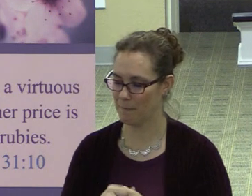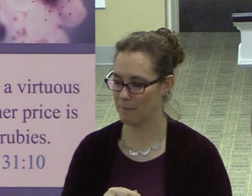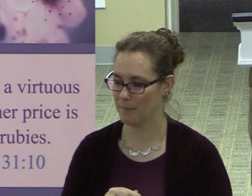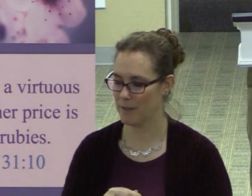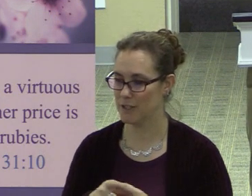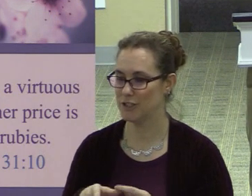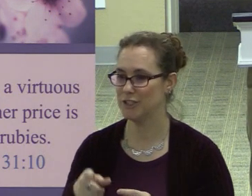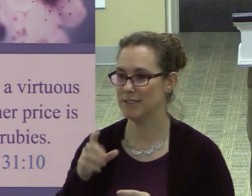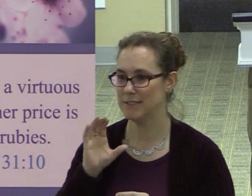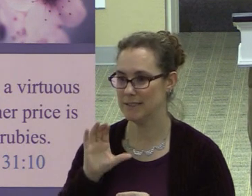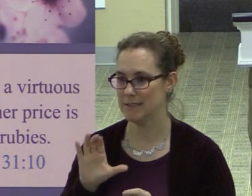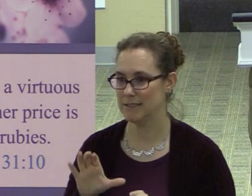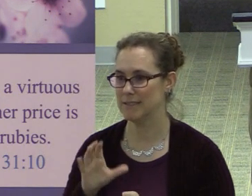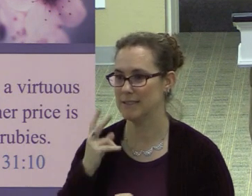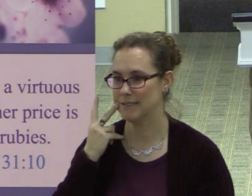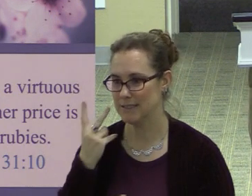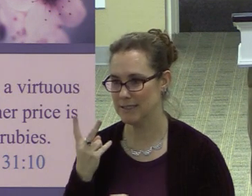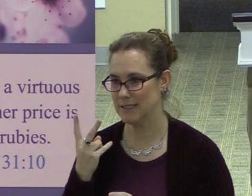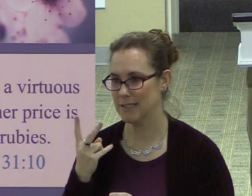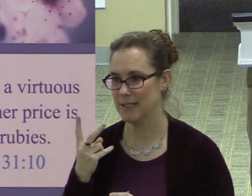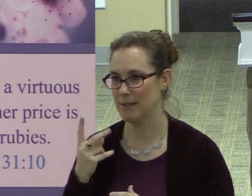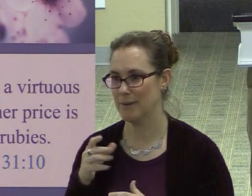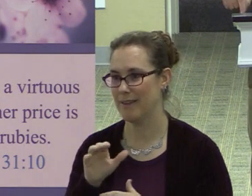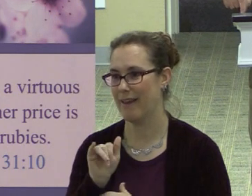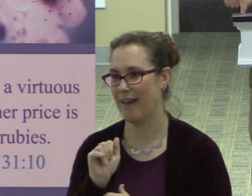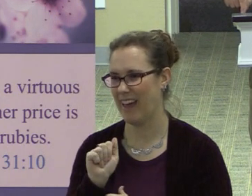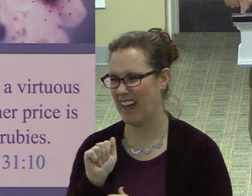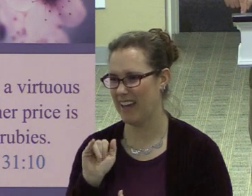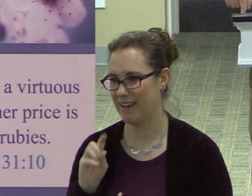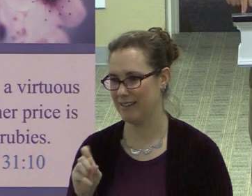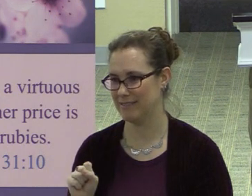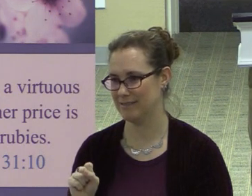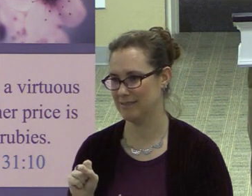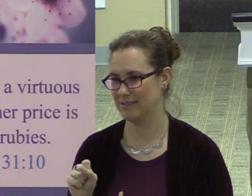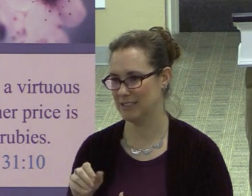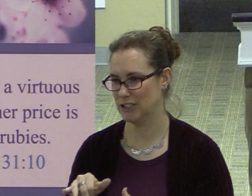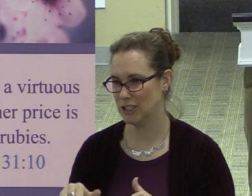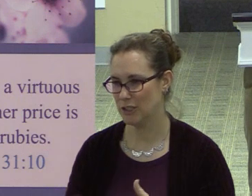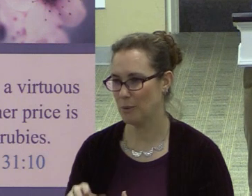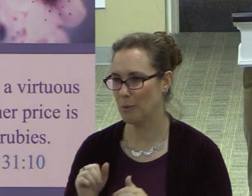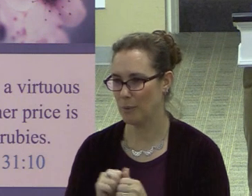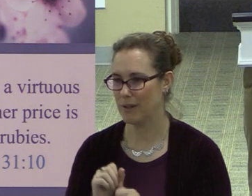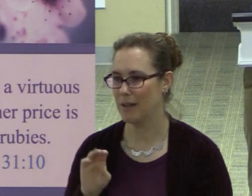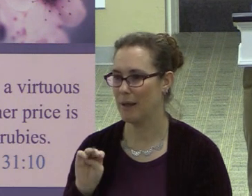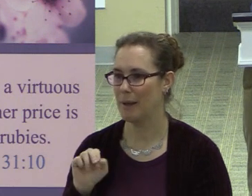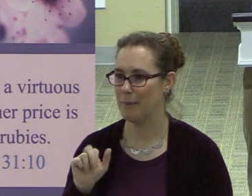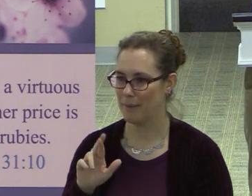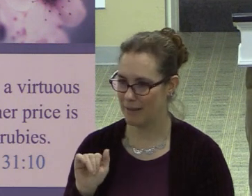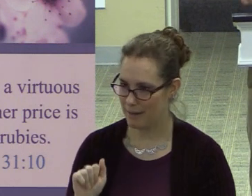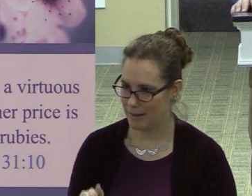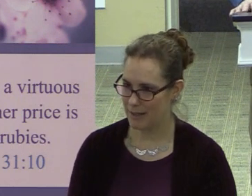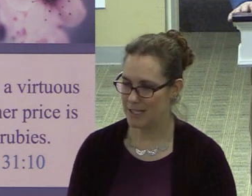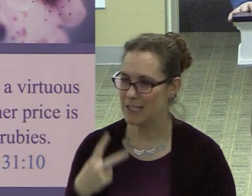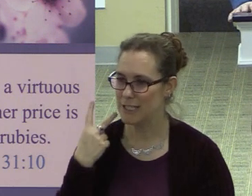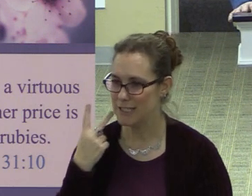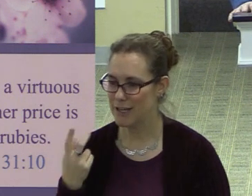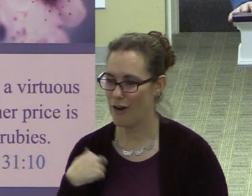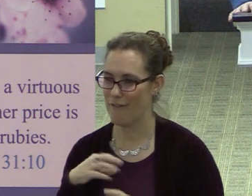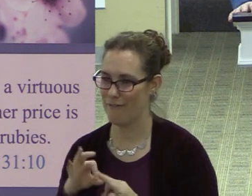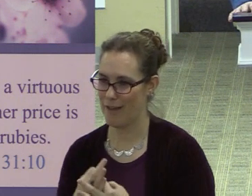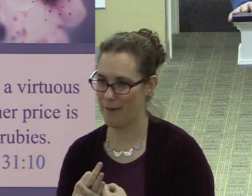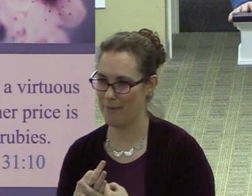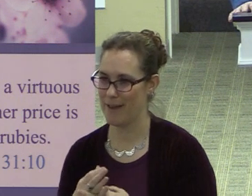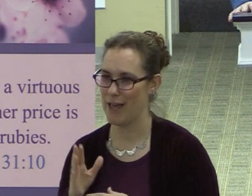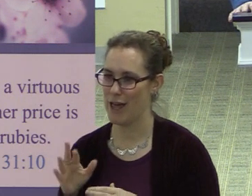She did see when I was in the aid station with malaria, thought I was dying. She did see us with our family in the river, having to wash our